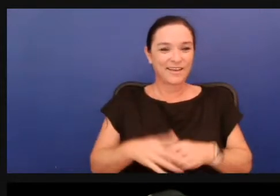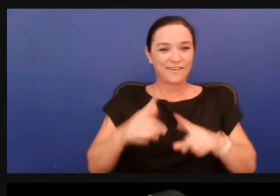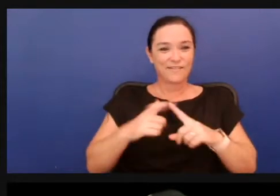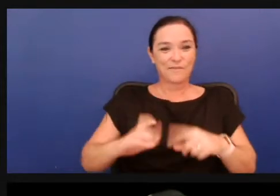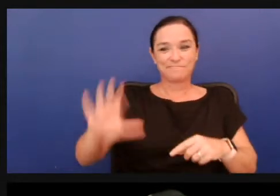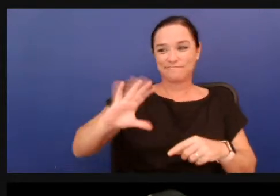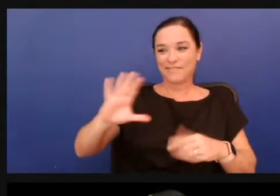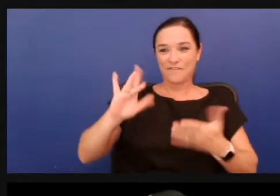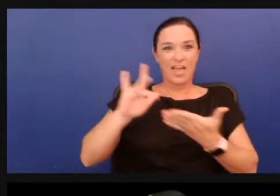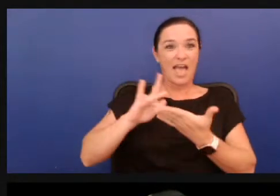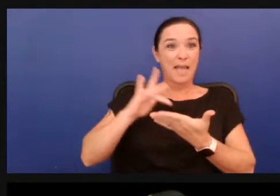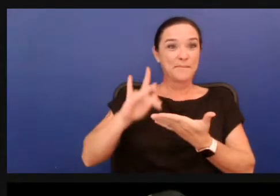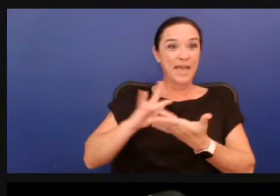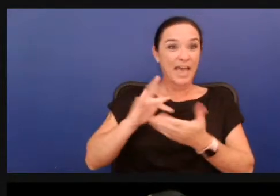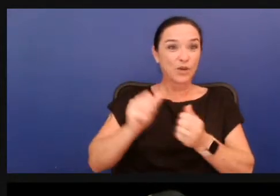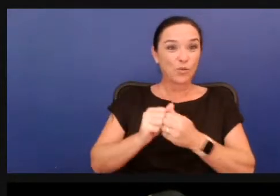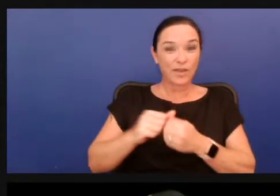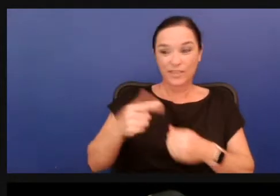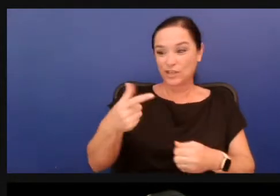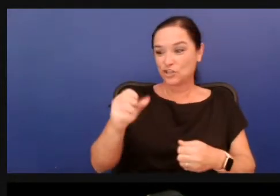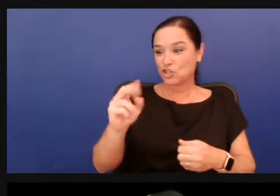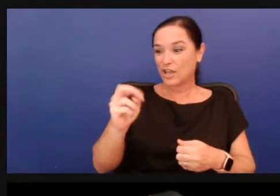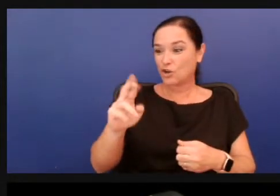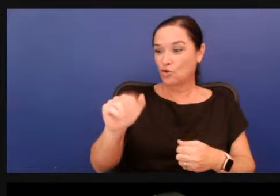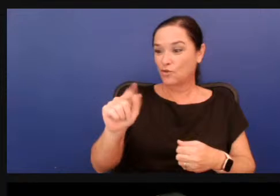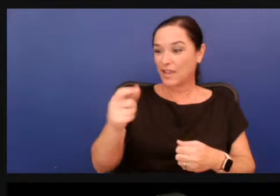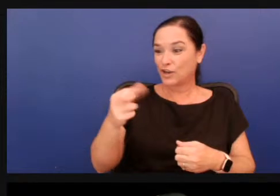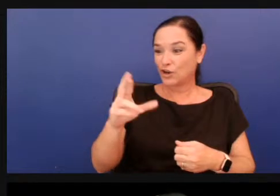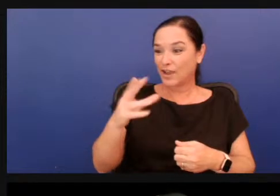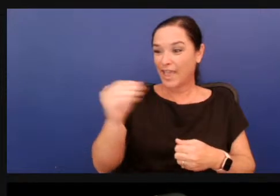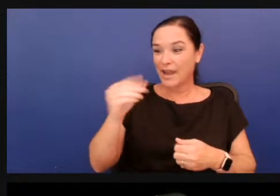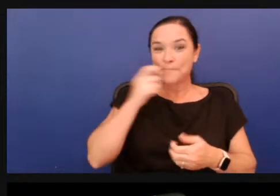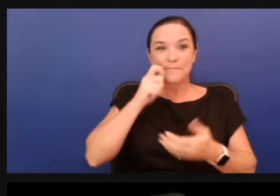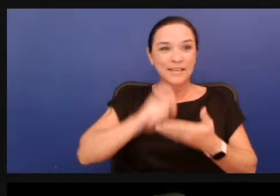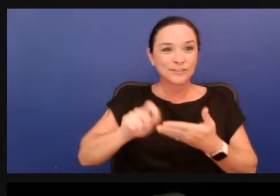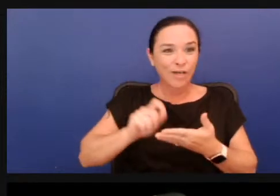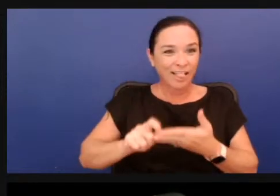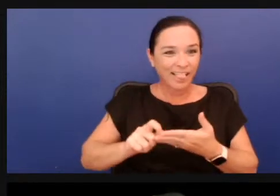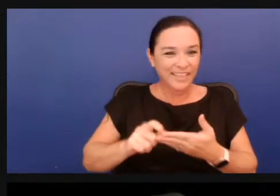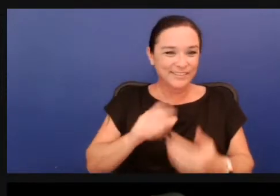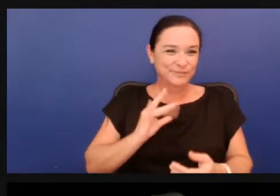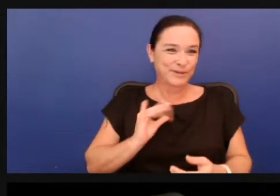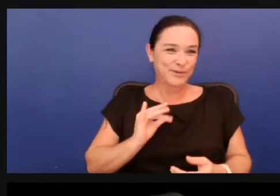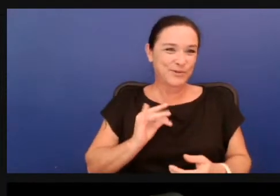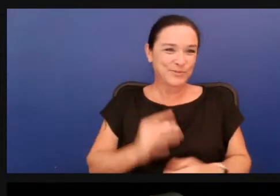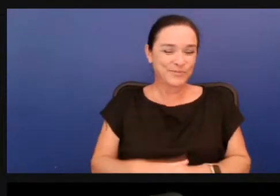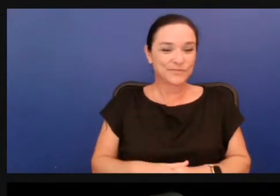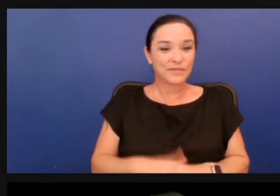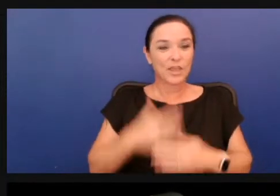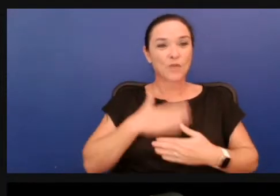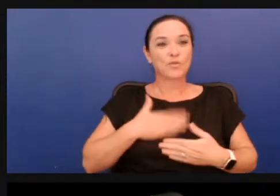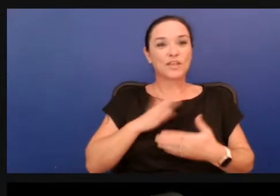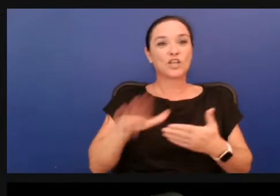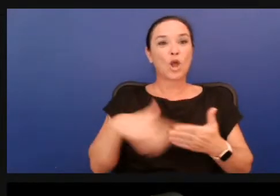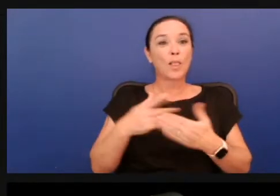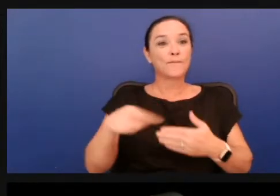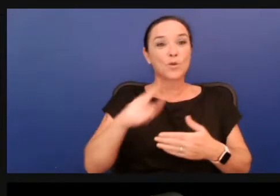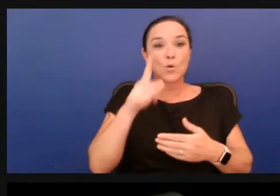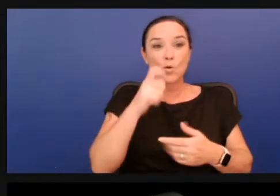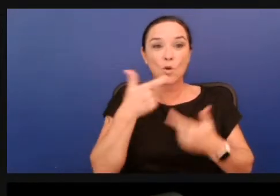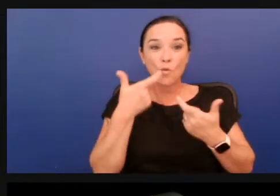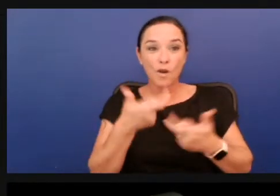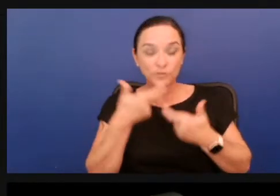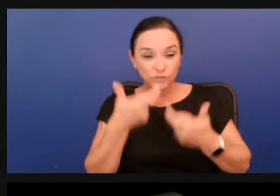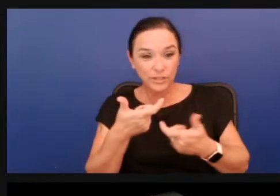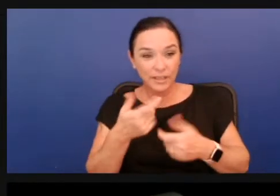iPad in front of the generator with a pencil. Right? Pretty cool. Appreciate all of you guys who are watching us, whether you're watching